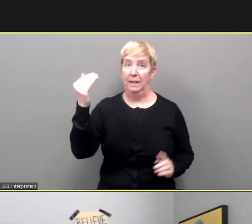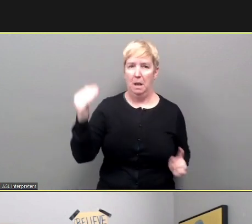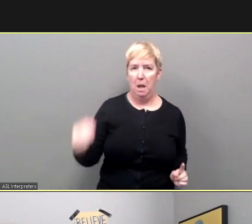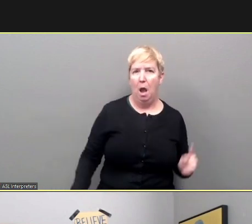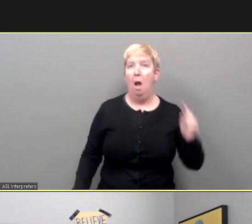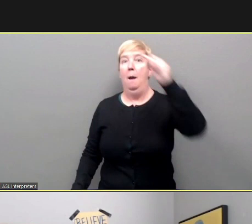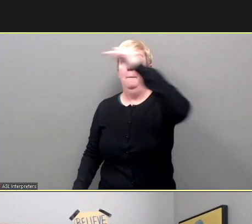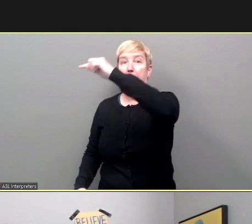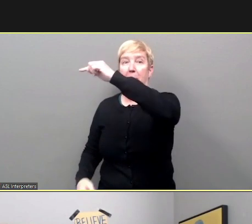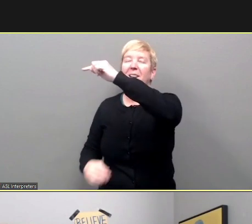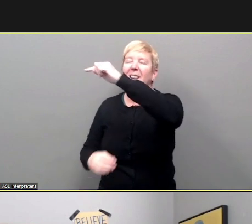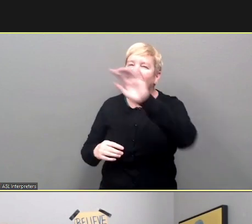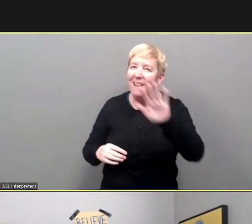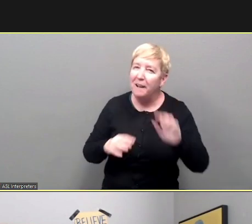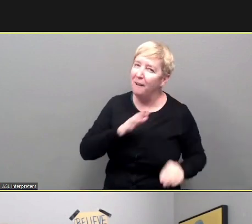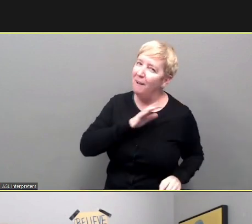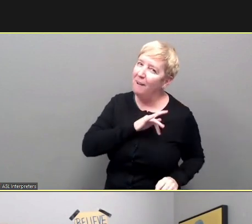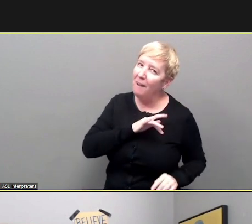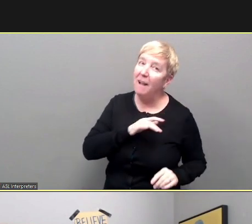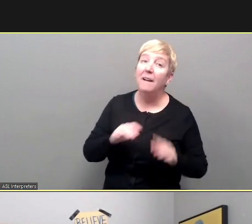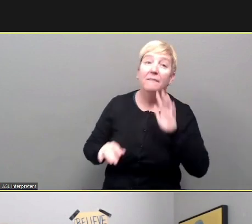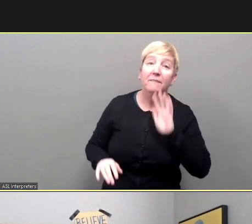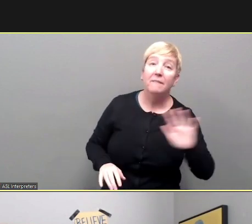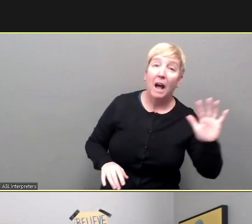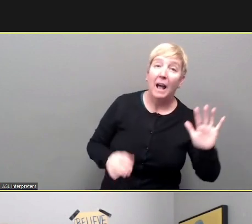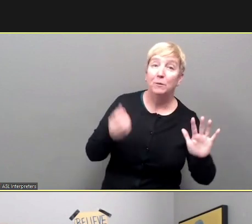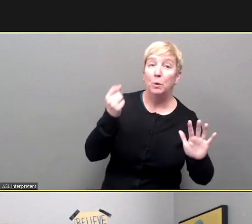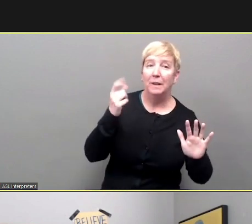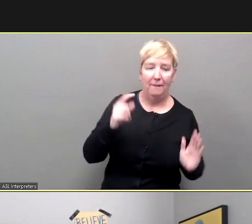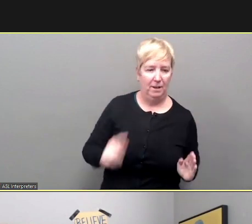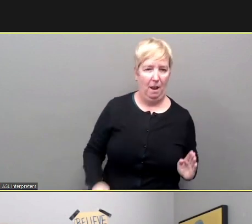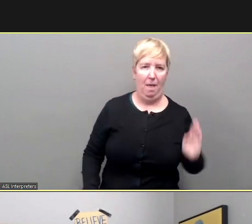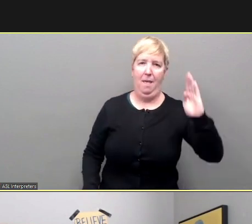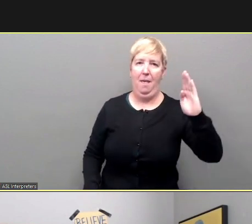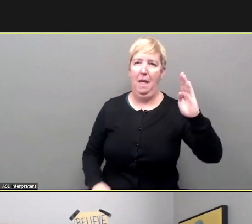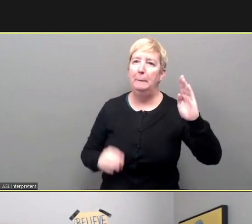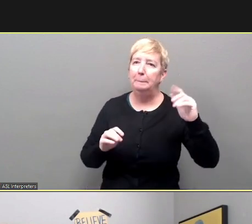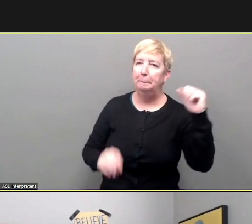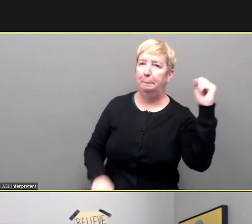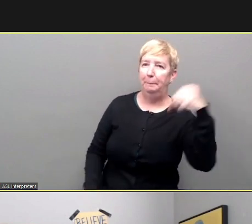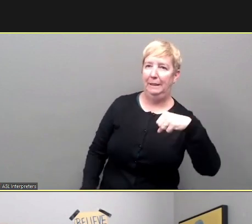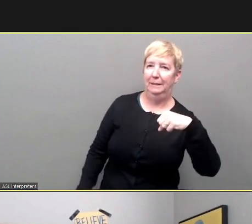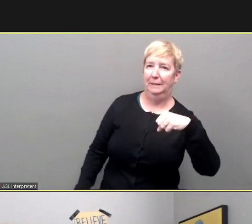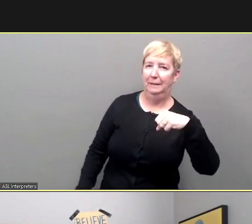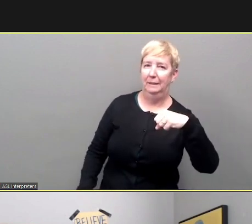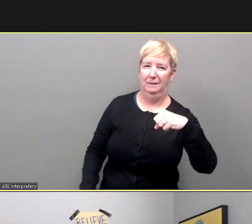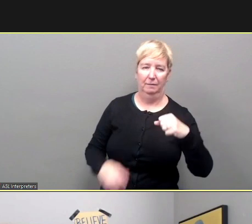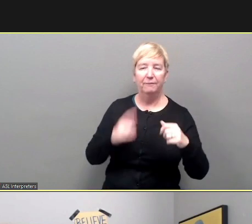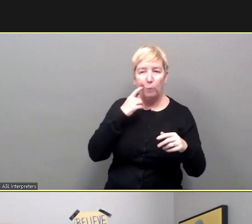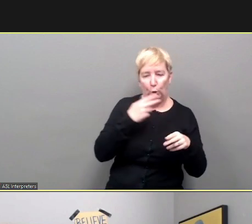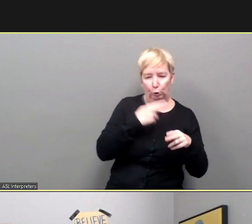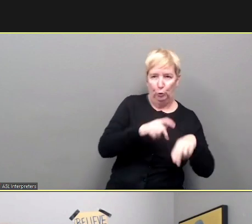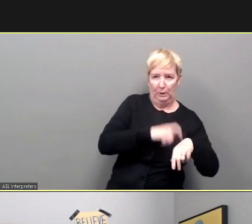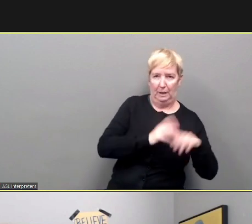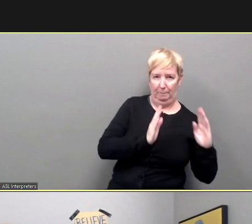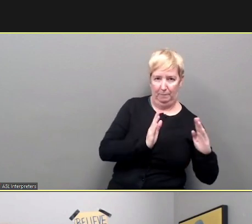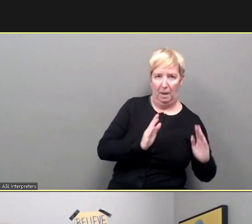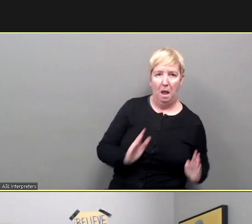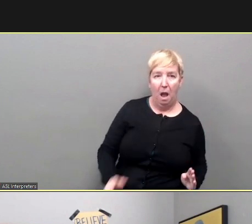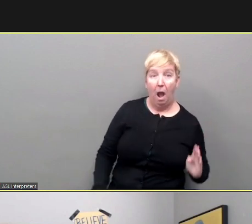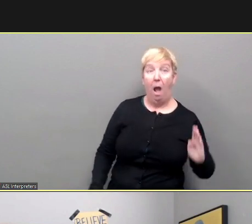actually gotten more than what we had at the same time. So just great job, kids and parents out